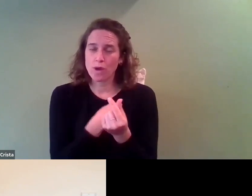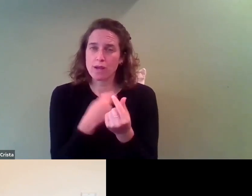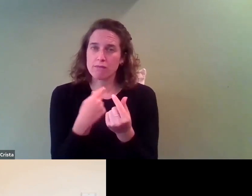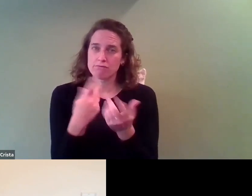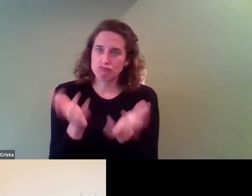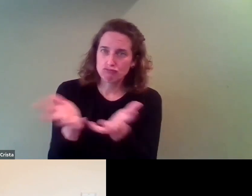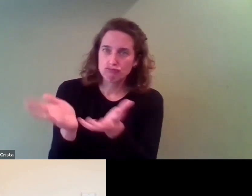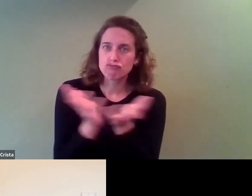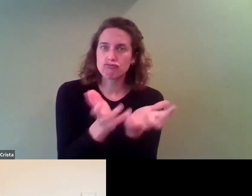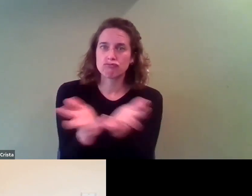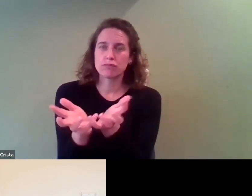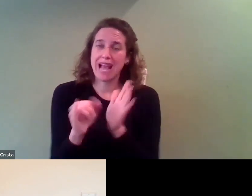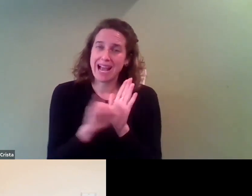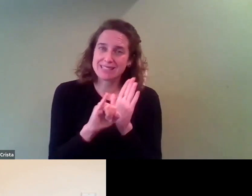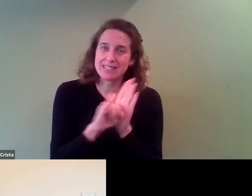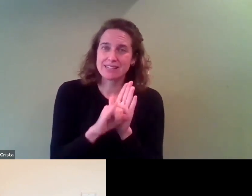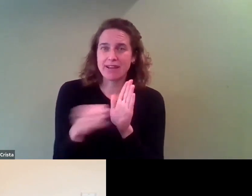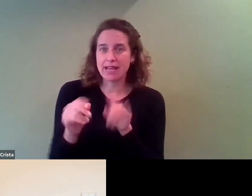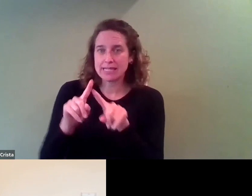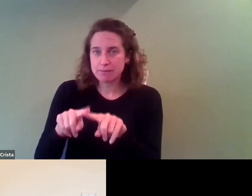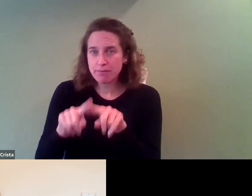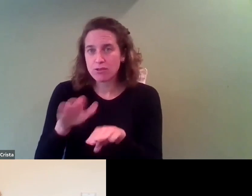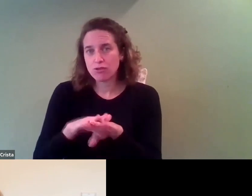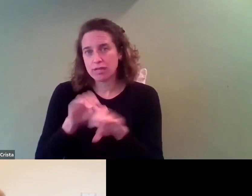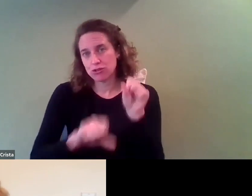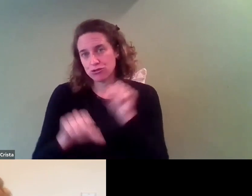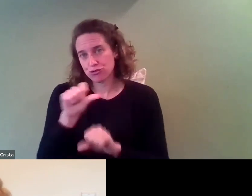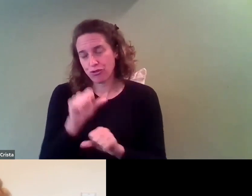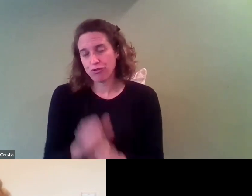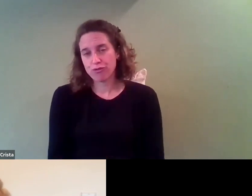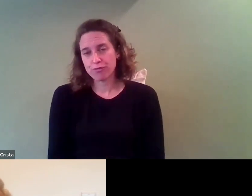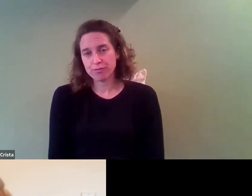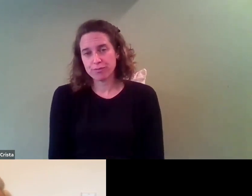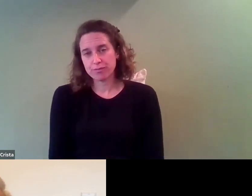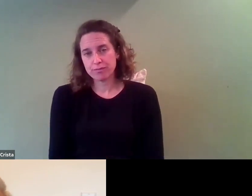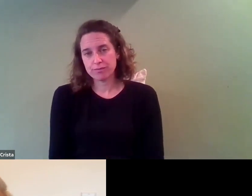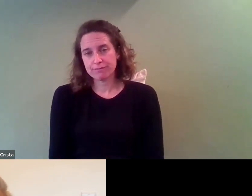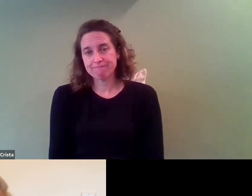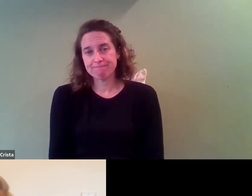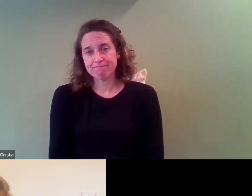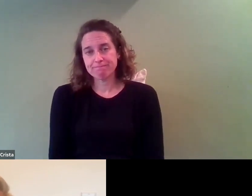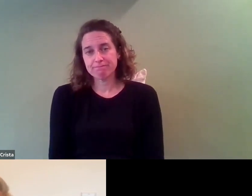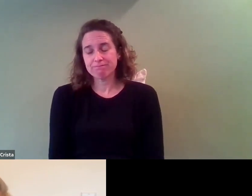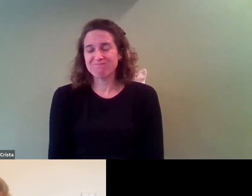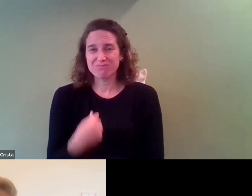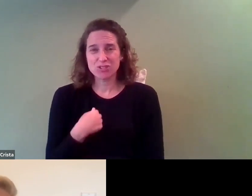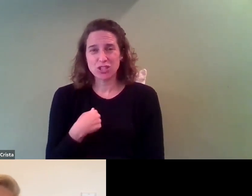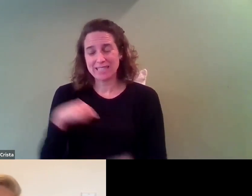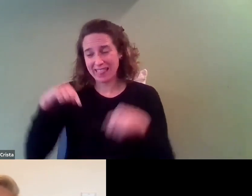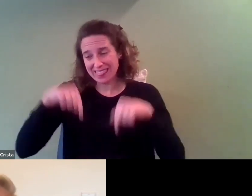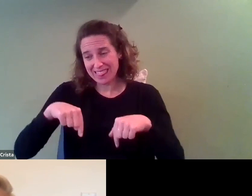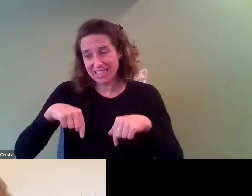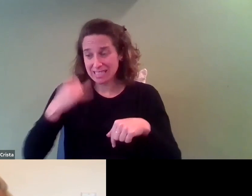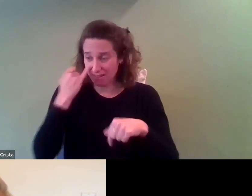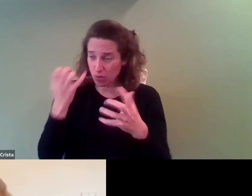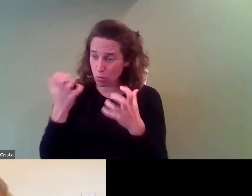other. So I think that this is one of those things where you just got to say, this is the way it's going to be. And if you want to